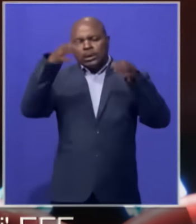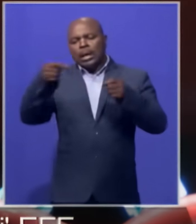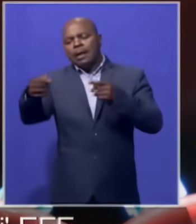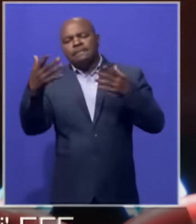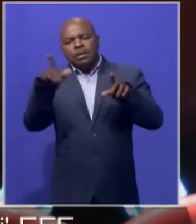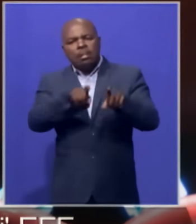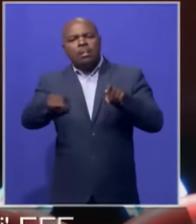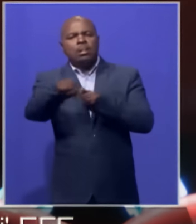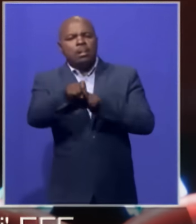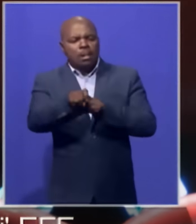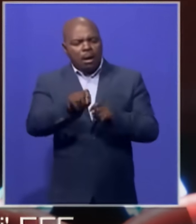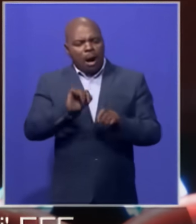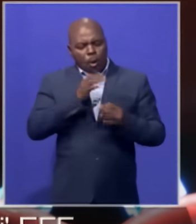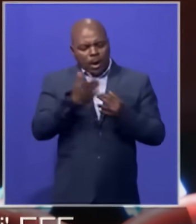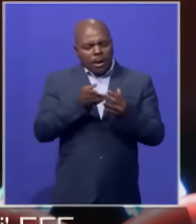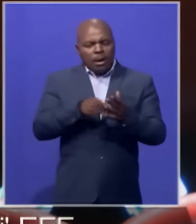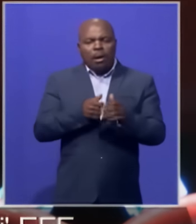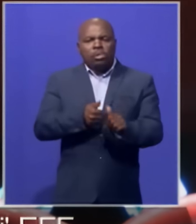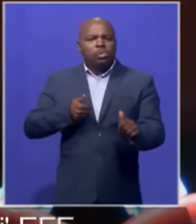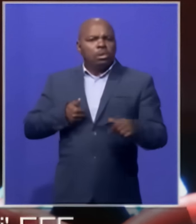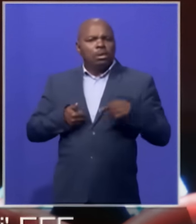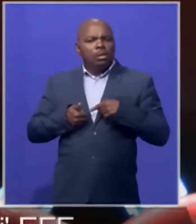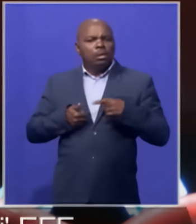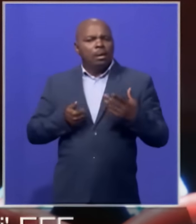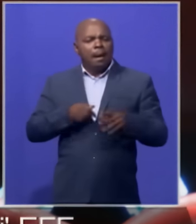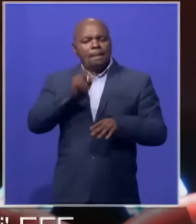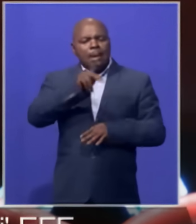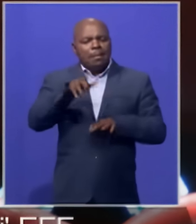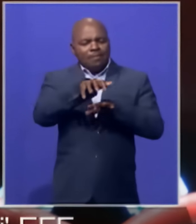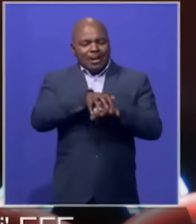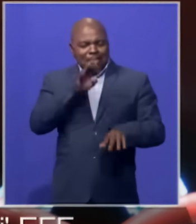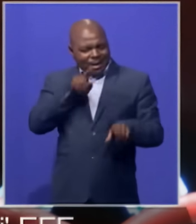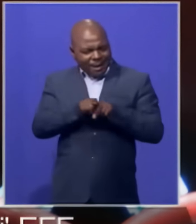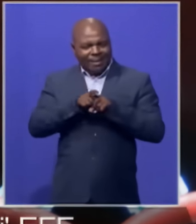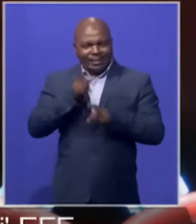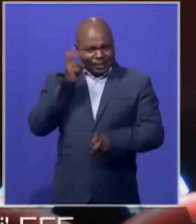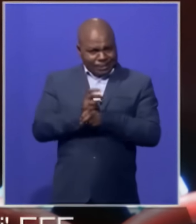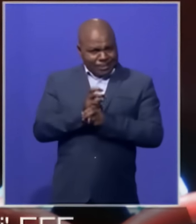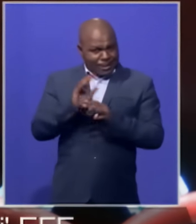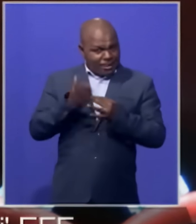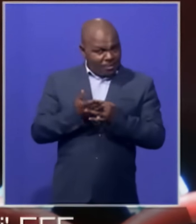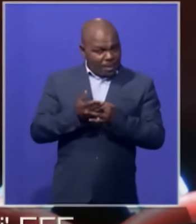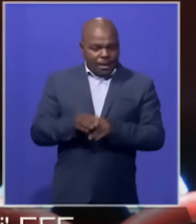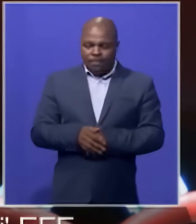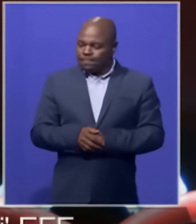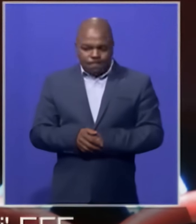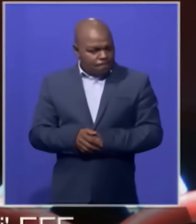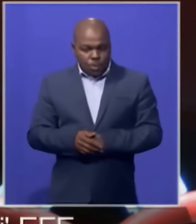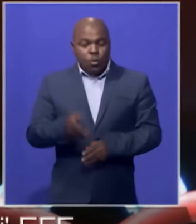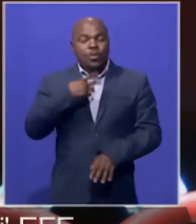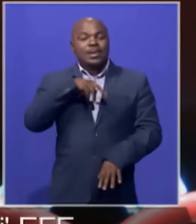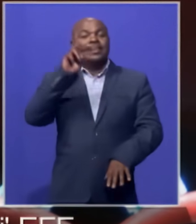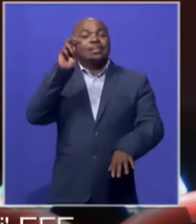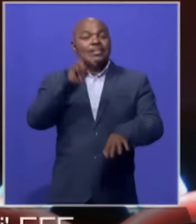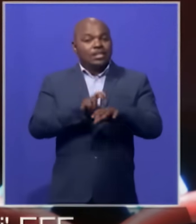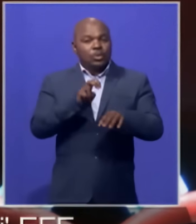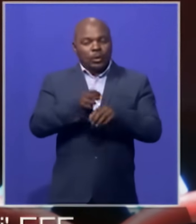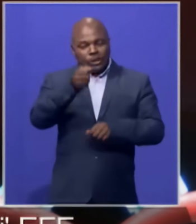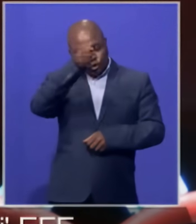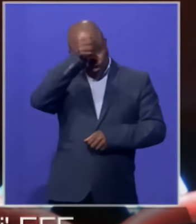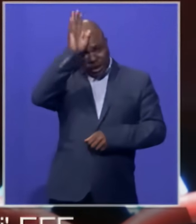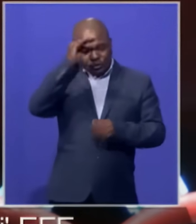that came after us. But Palapala is a difficult case. We need to tell the Chief